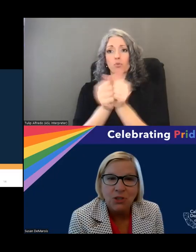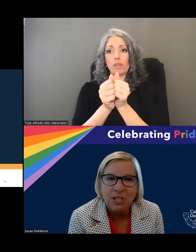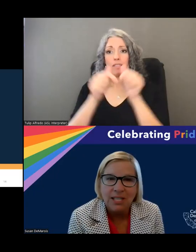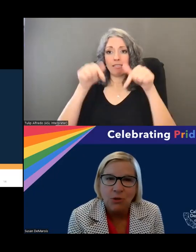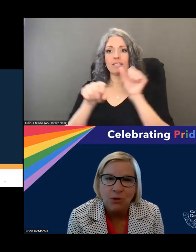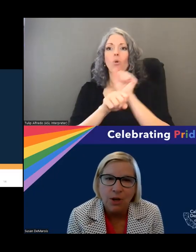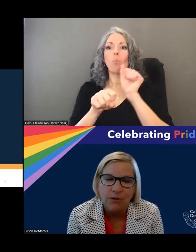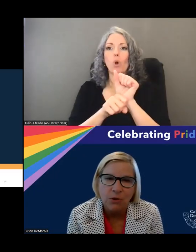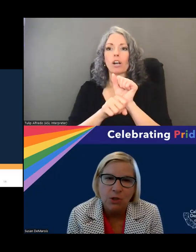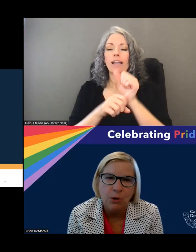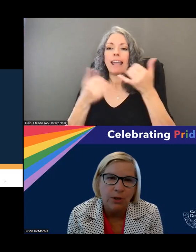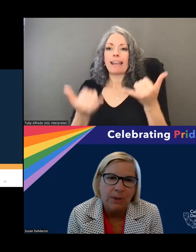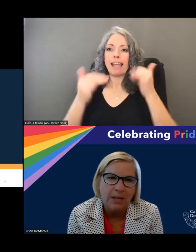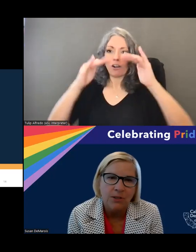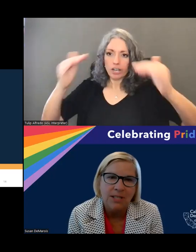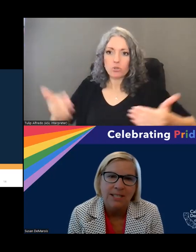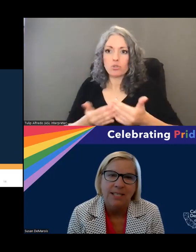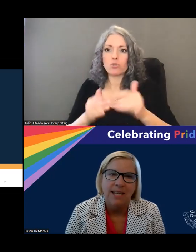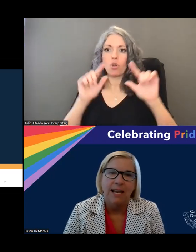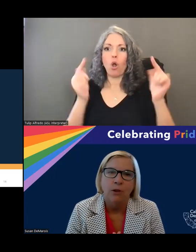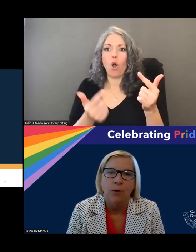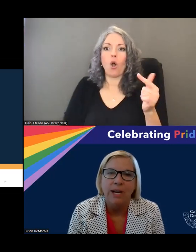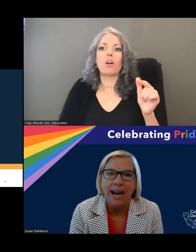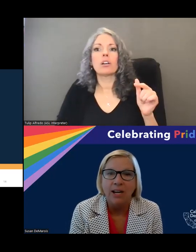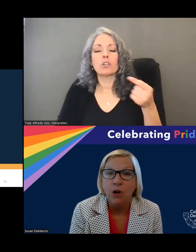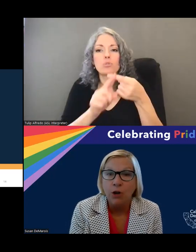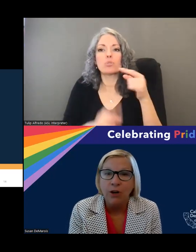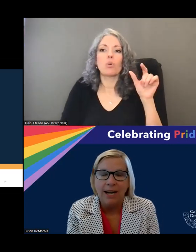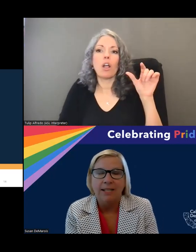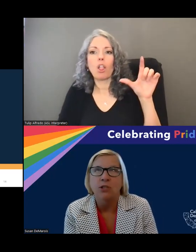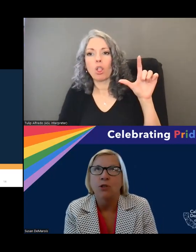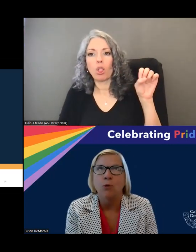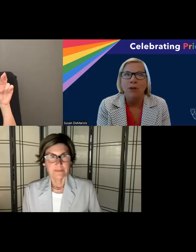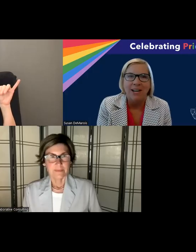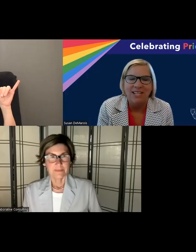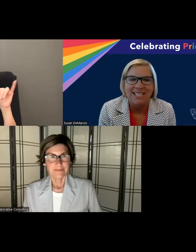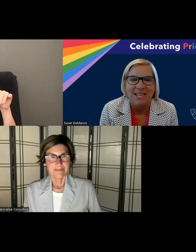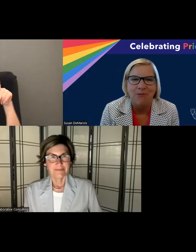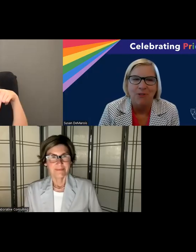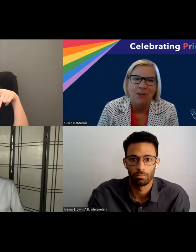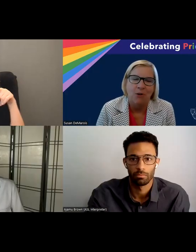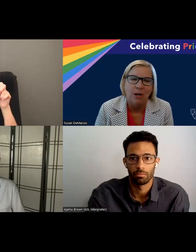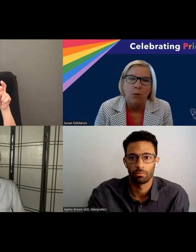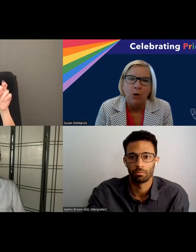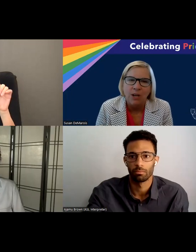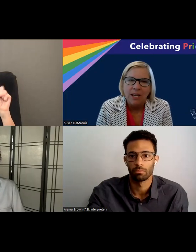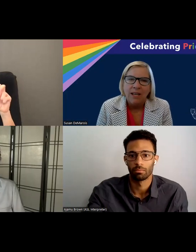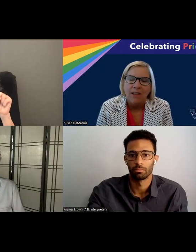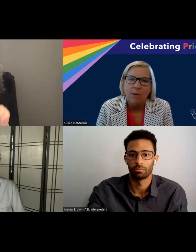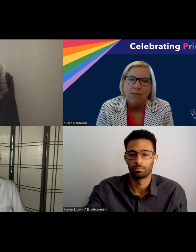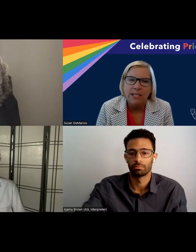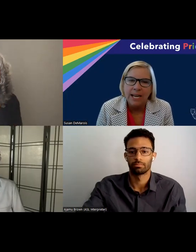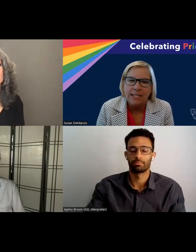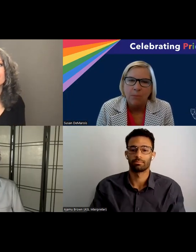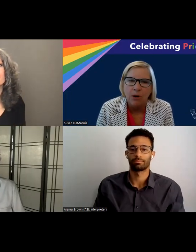my pleasure to introduce all of you to Lori Peterson and to thank Lori and her extraordinary team for their incredible work.